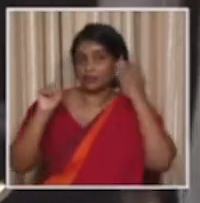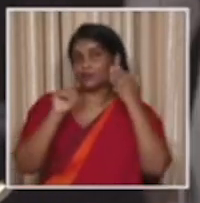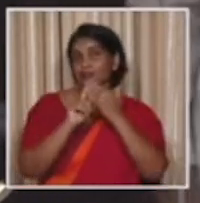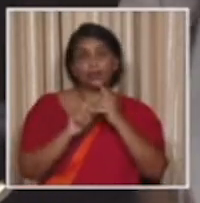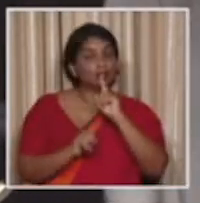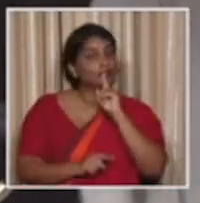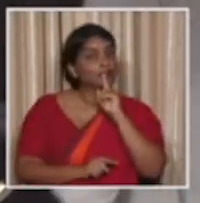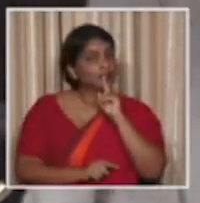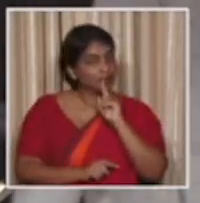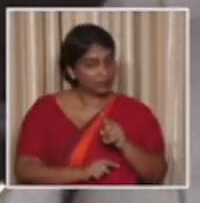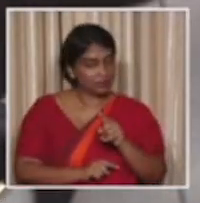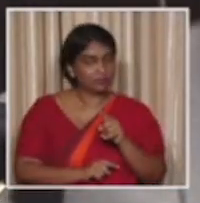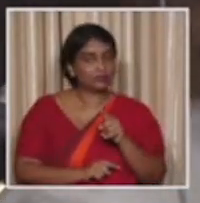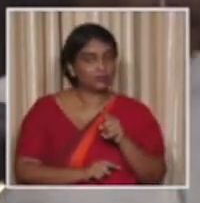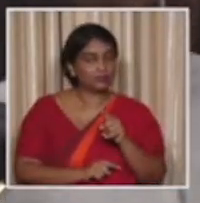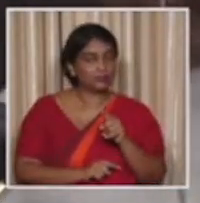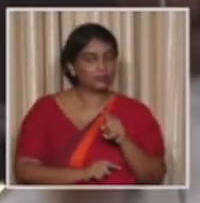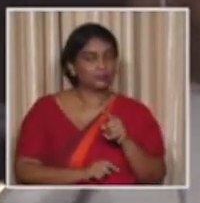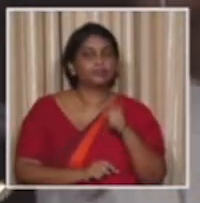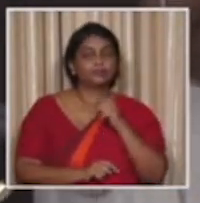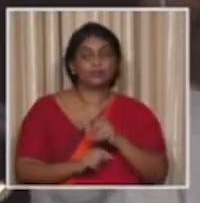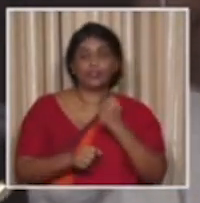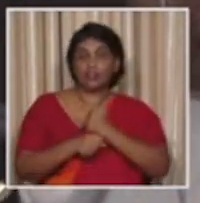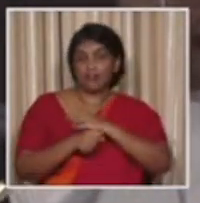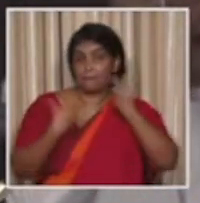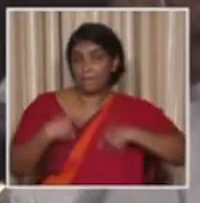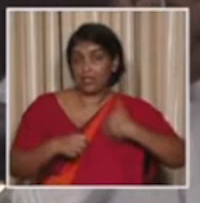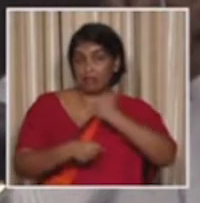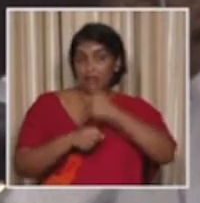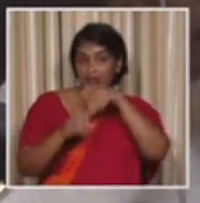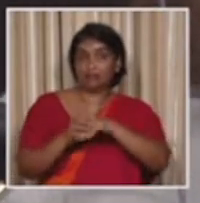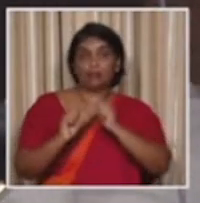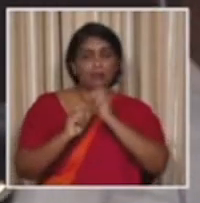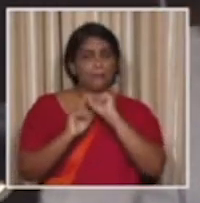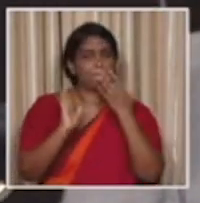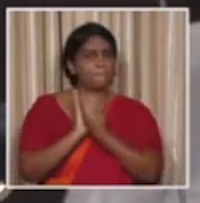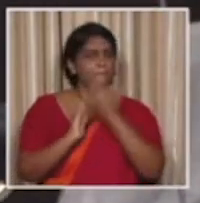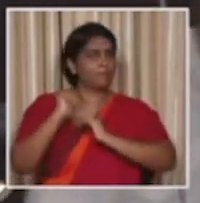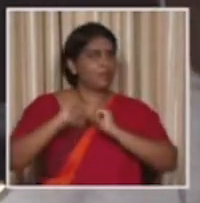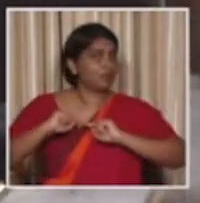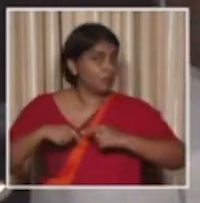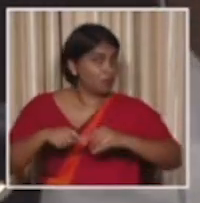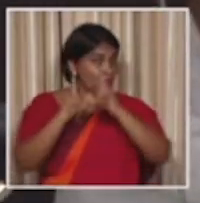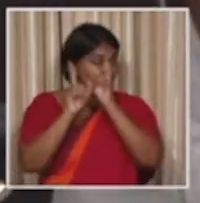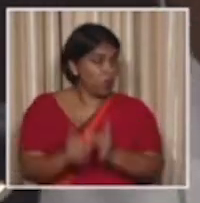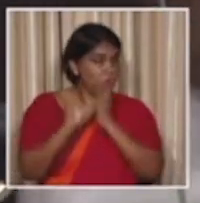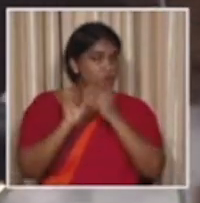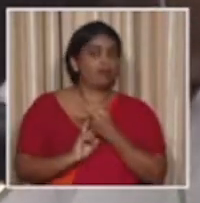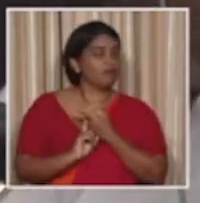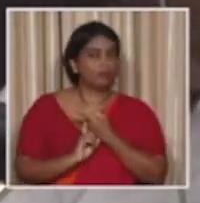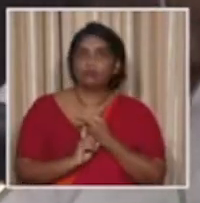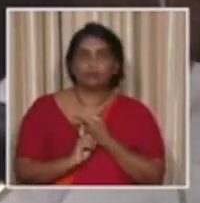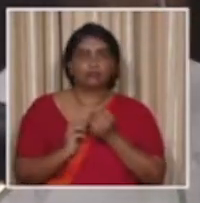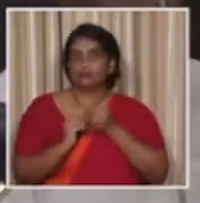tuma kiwwe rajapaksa rajaya visin e gena giya pratipattiya anuwa giya nan